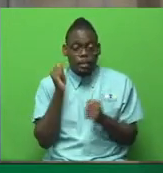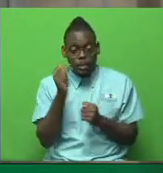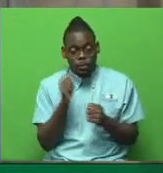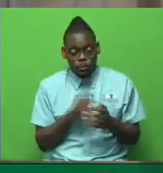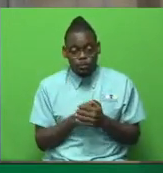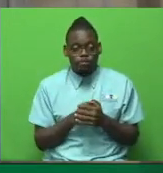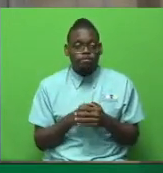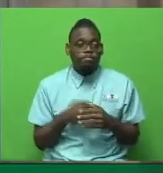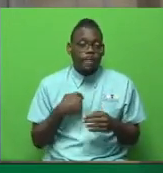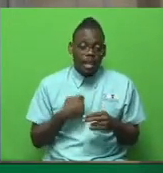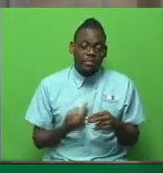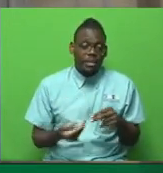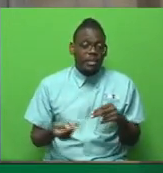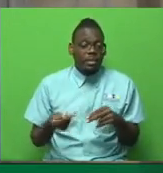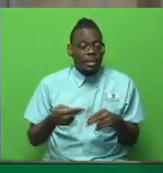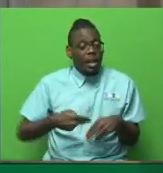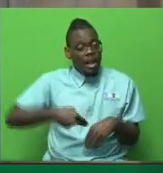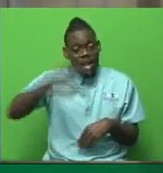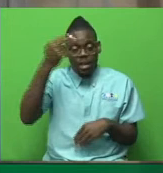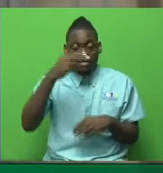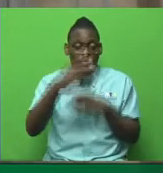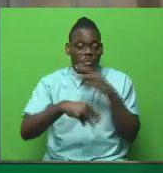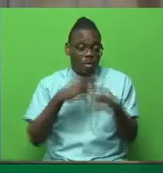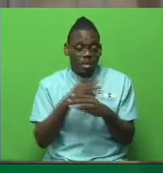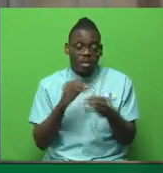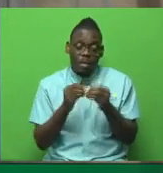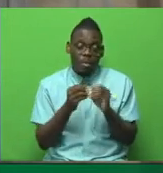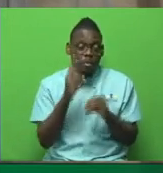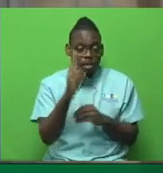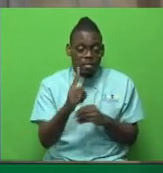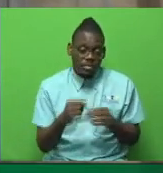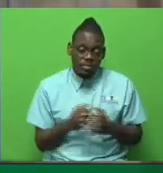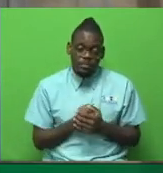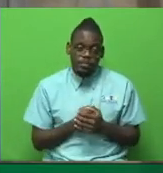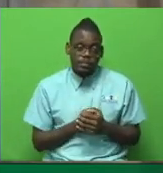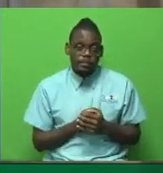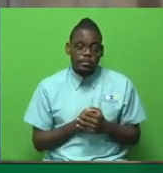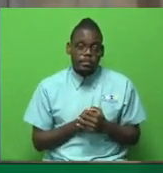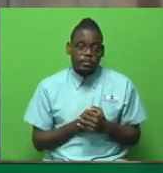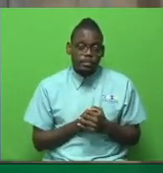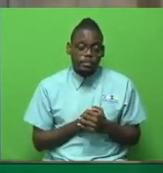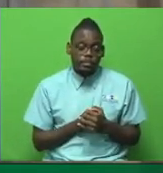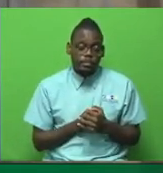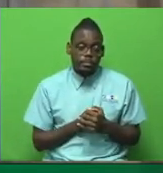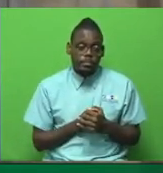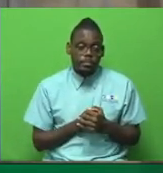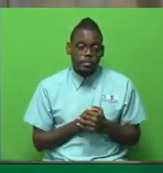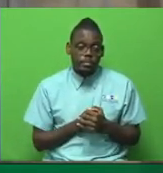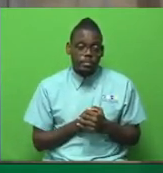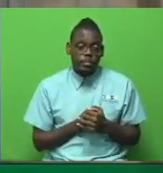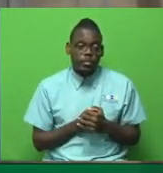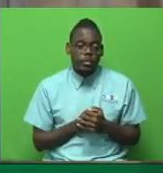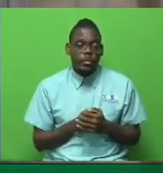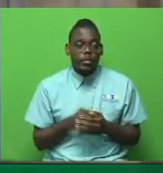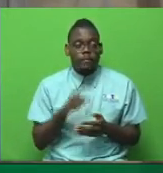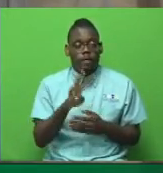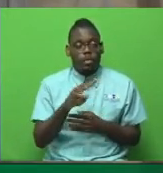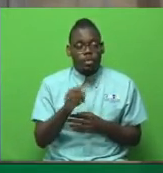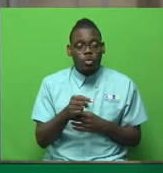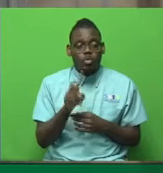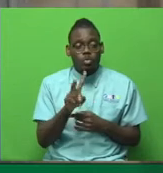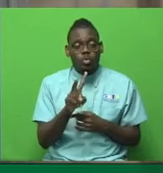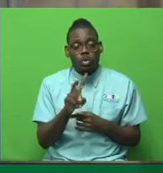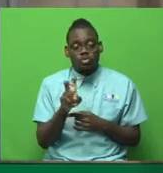almost number one almost number one Deputy speaker with just over 4 200 covid-19